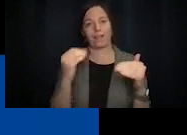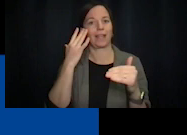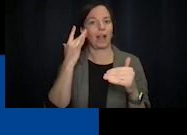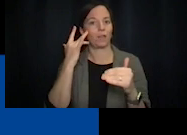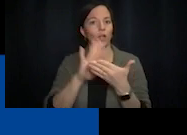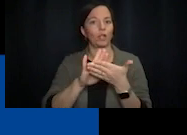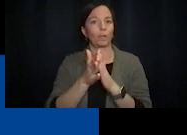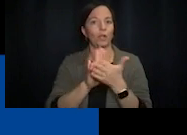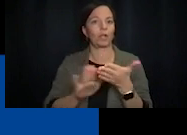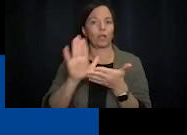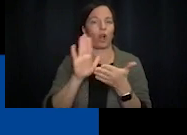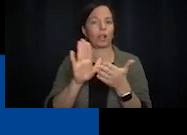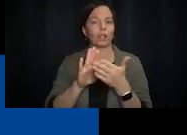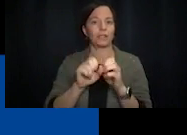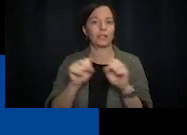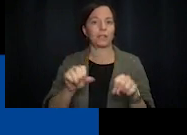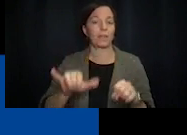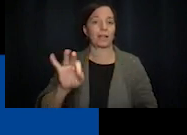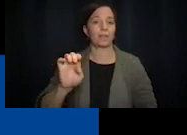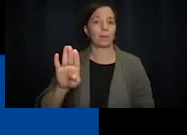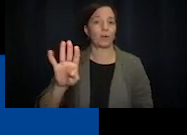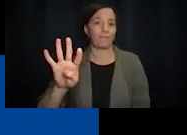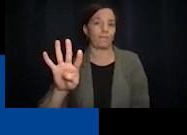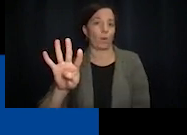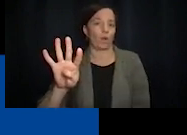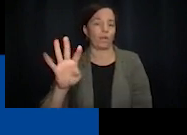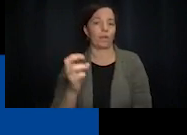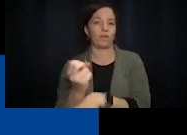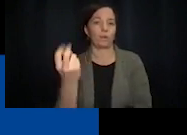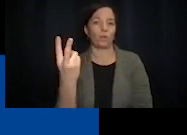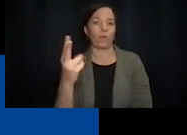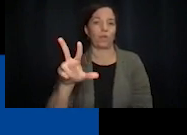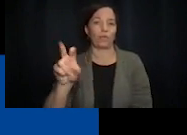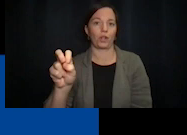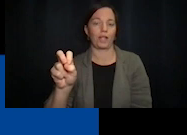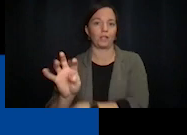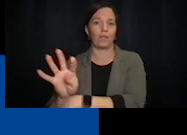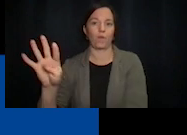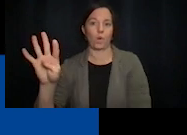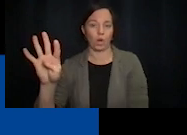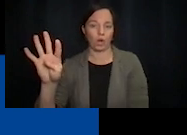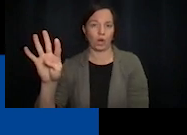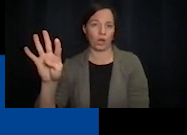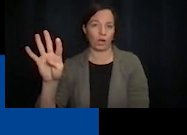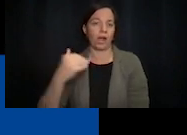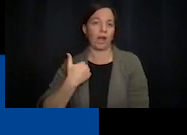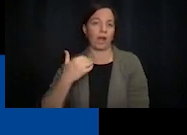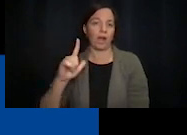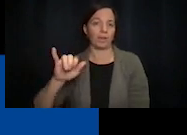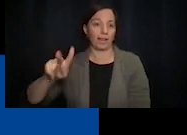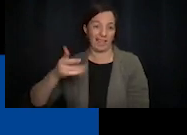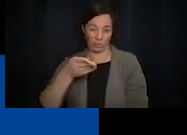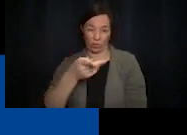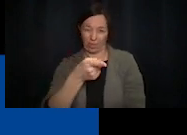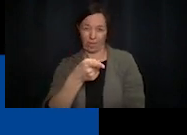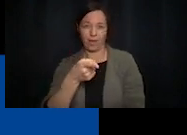that's going to be on February 24th from 12:30 p.m. to 4 p.m. There's a link right here,